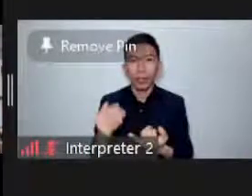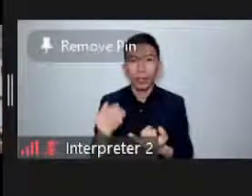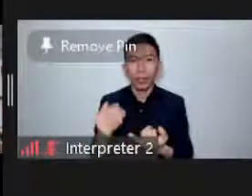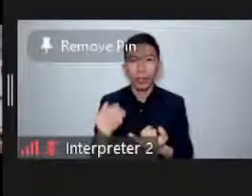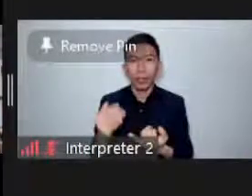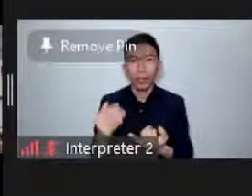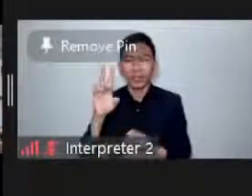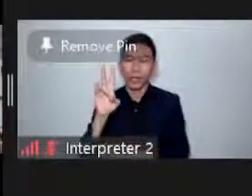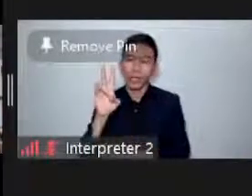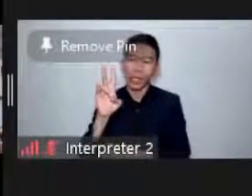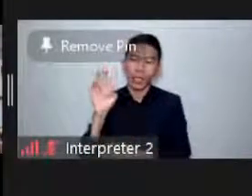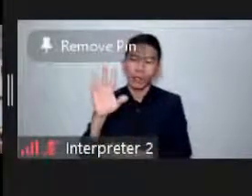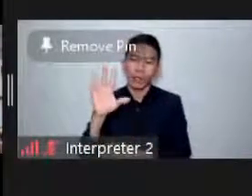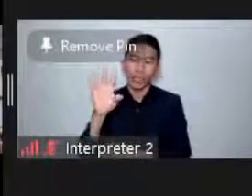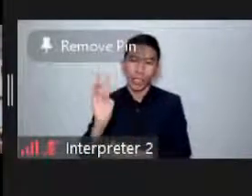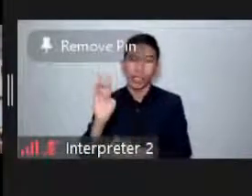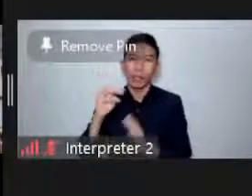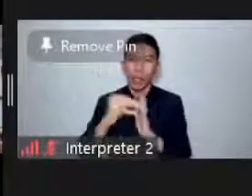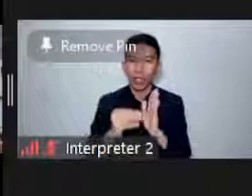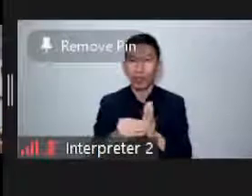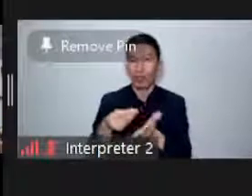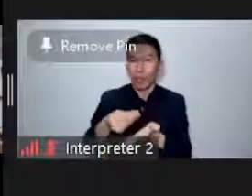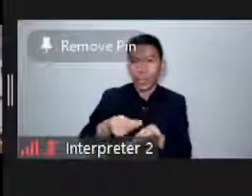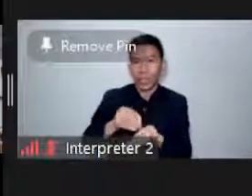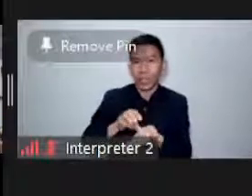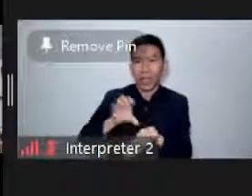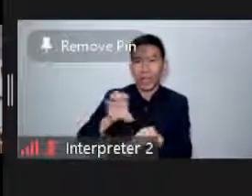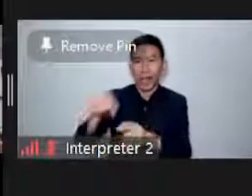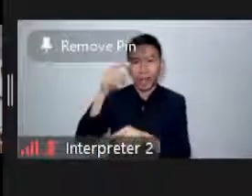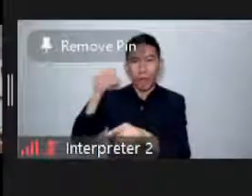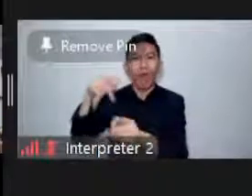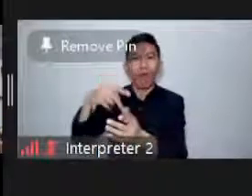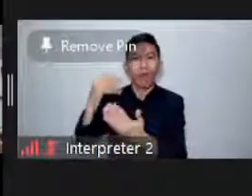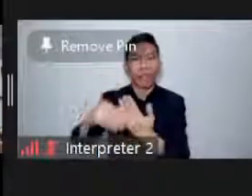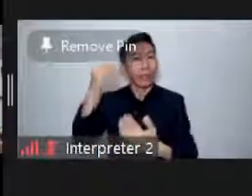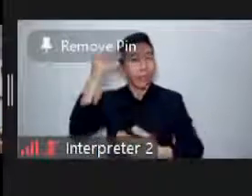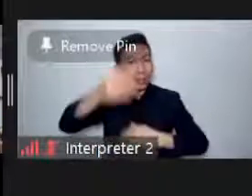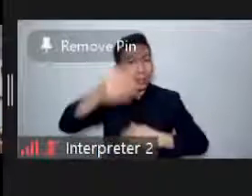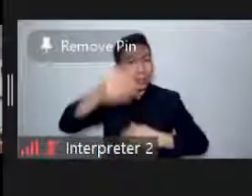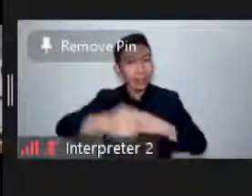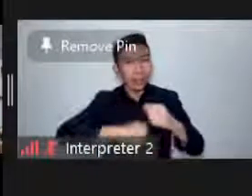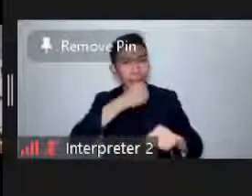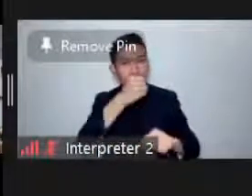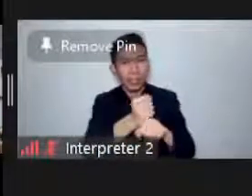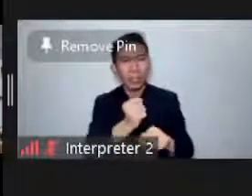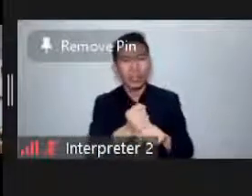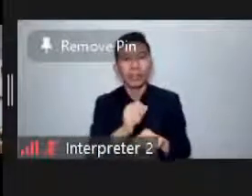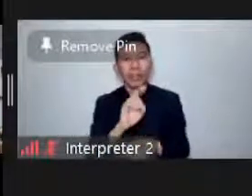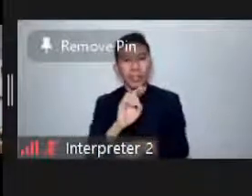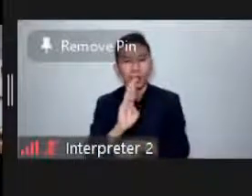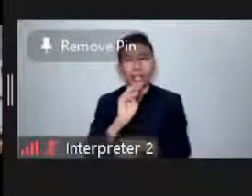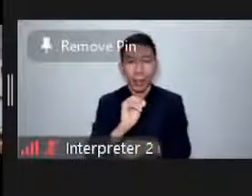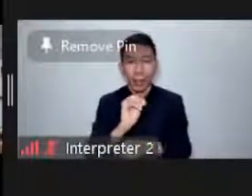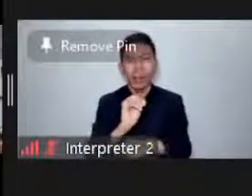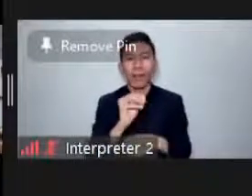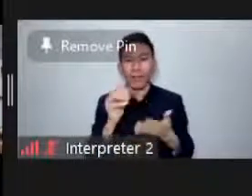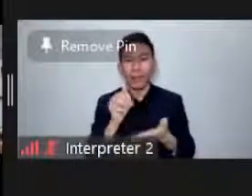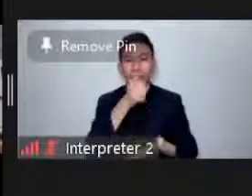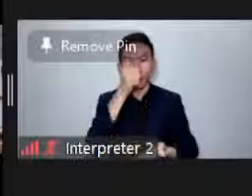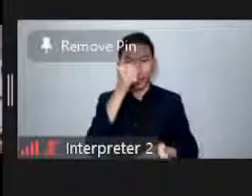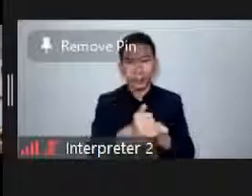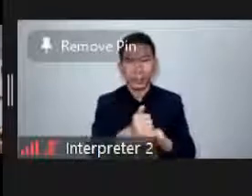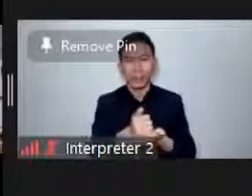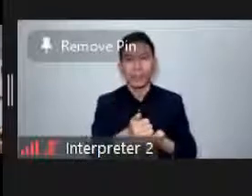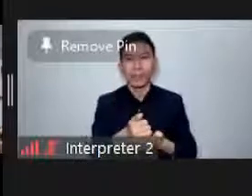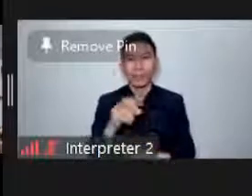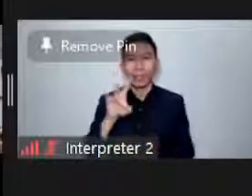for this program. And for next year, the Department of Budget and Management already approved the 786 million